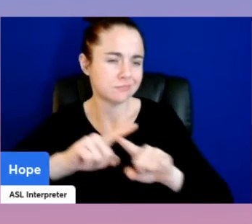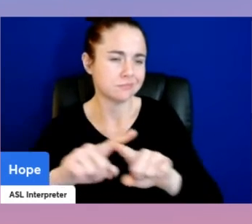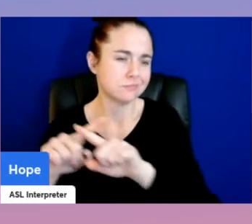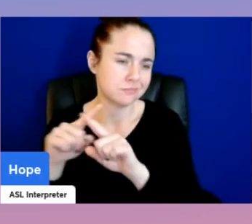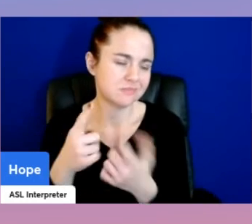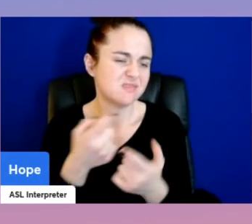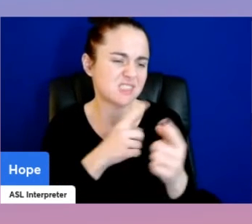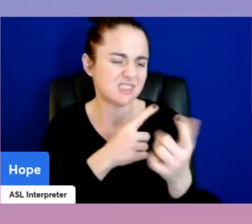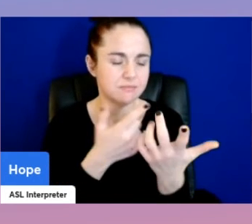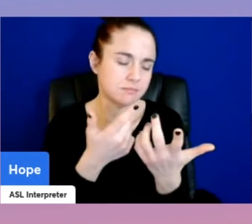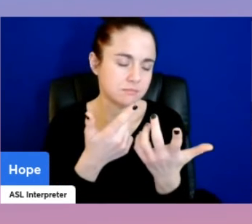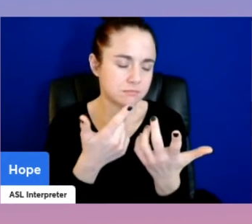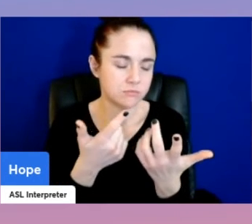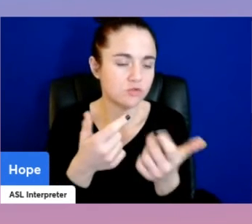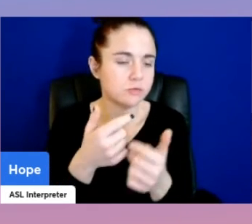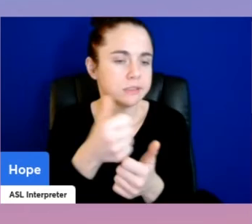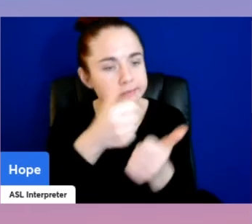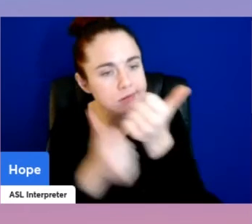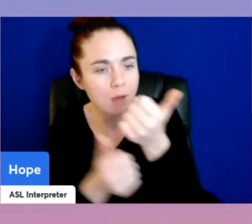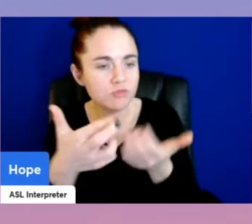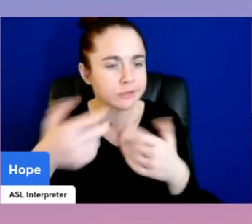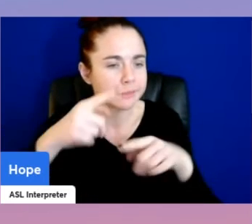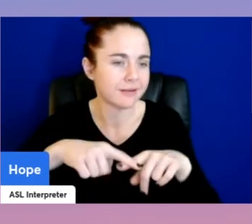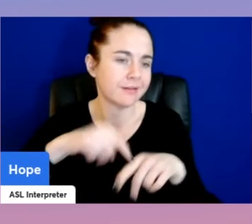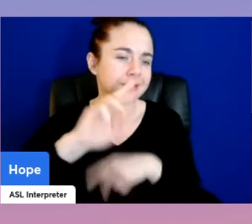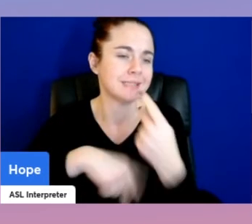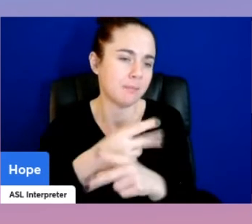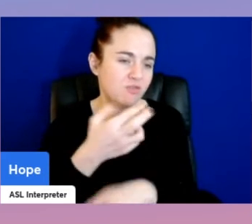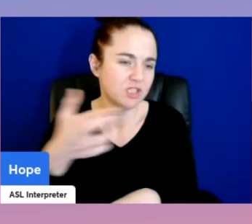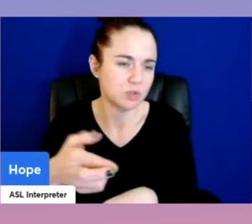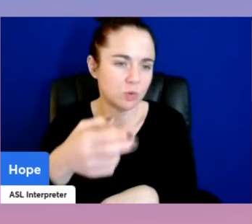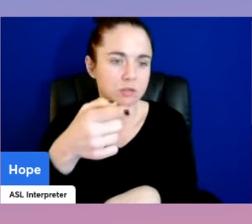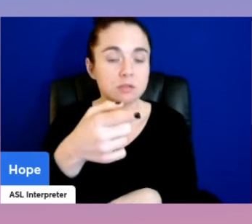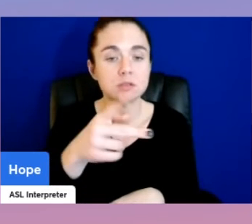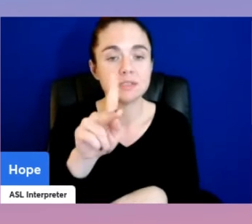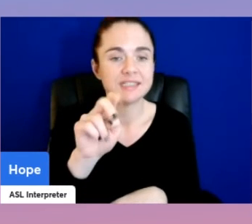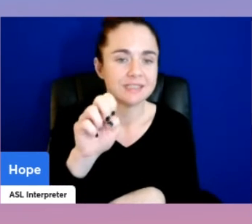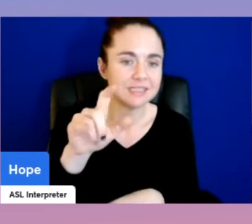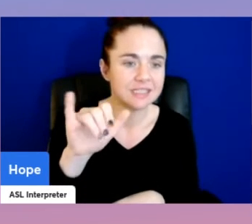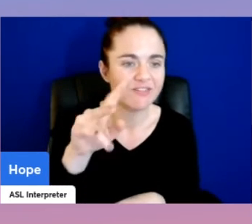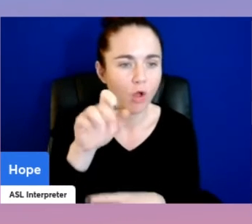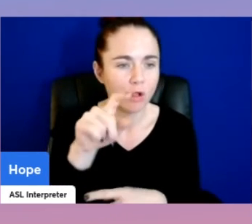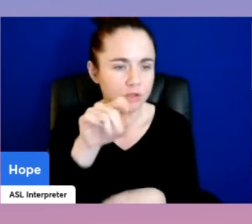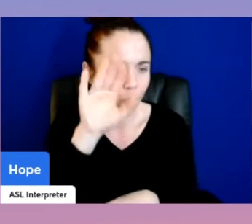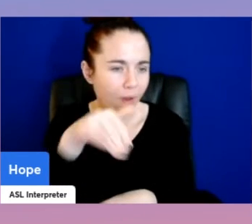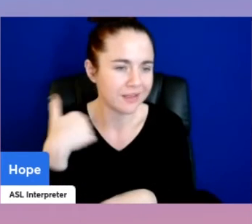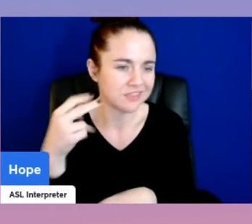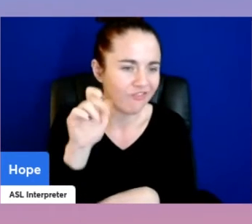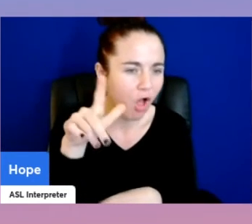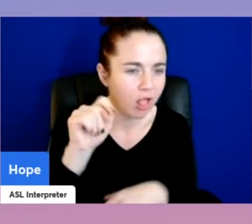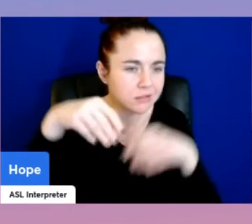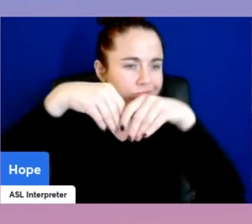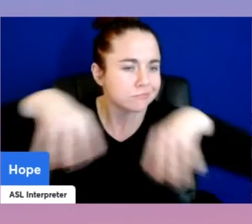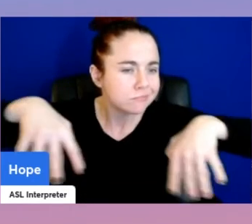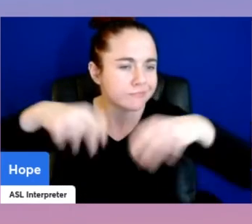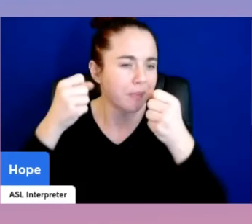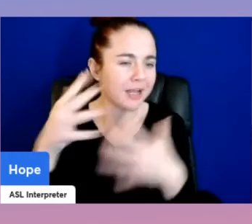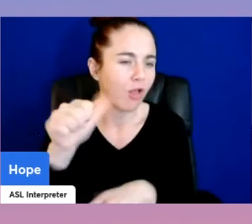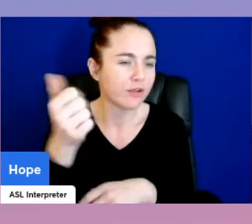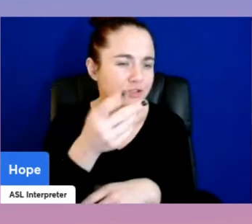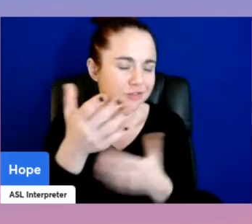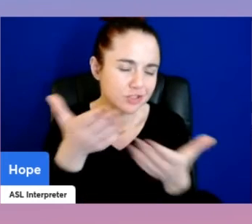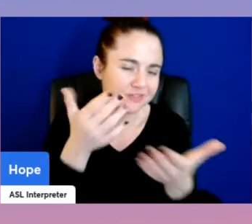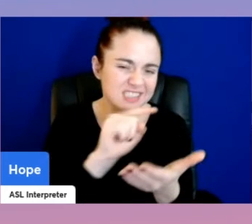sub-resources for depending on the resource type that you're looking at. Key Vault has, Vault, and, other services have